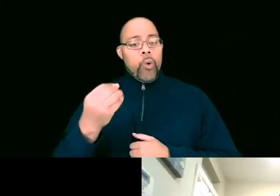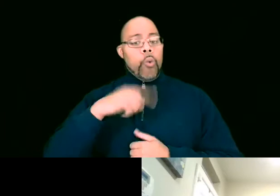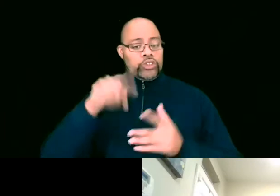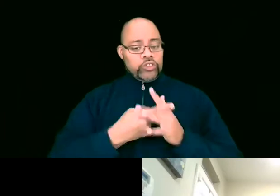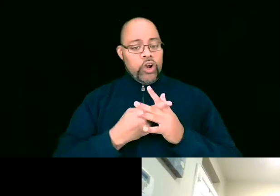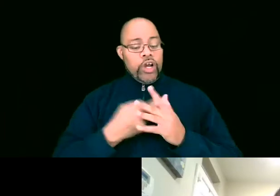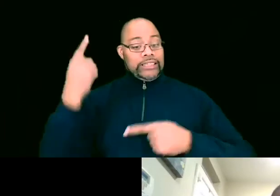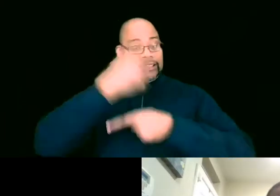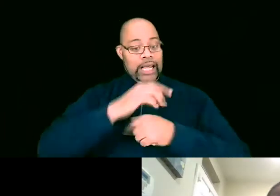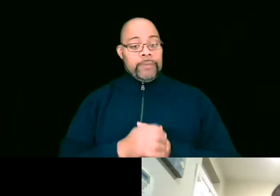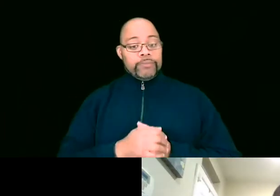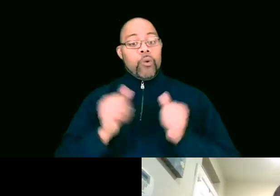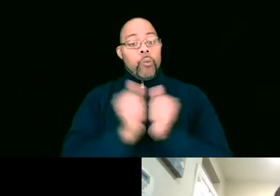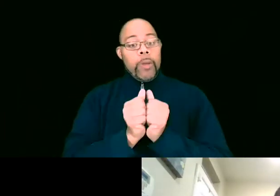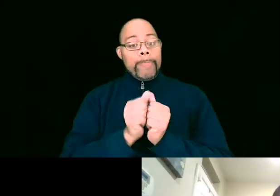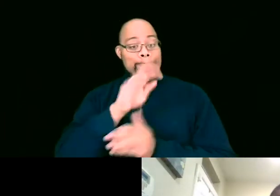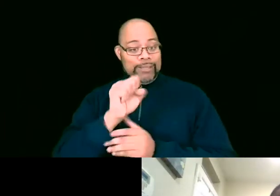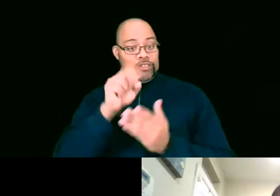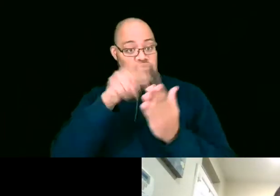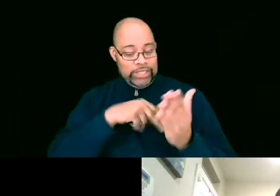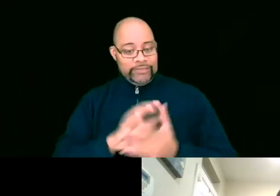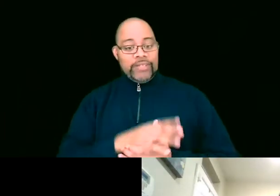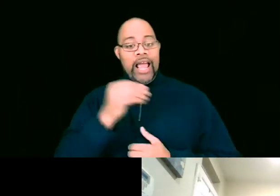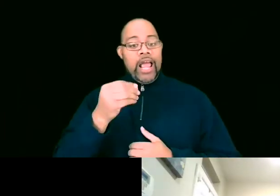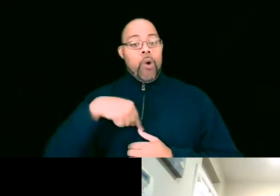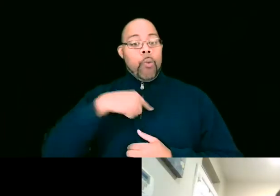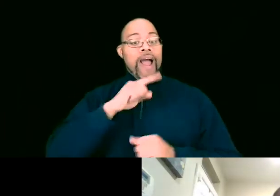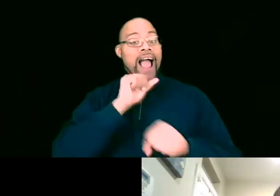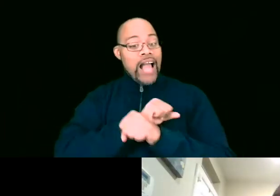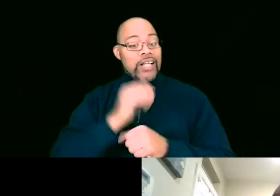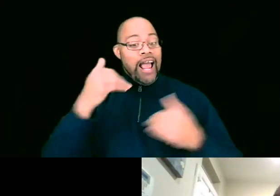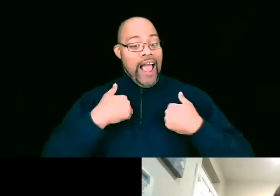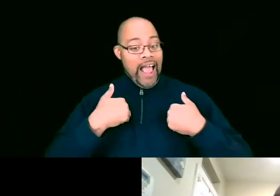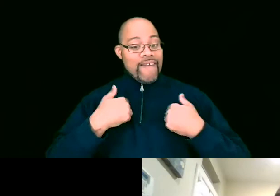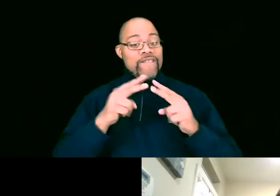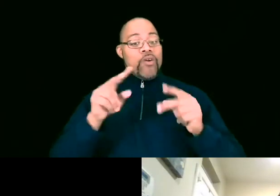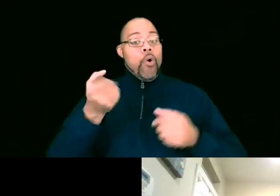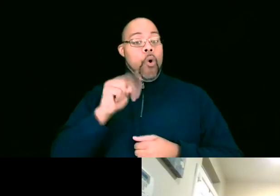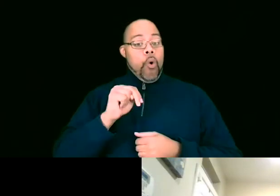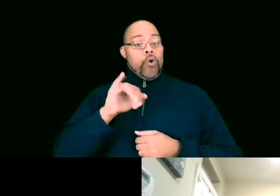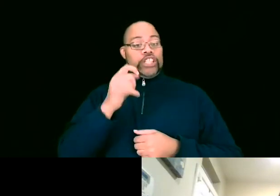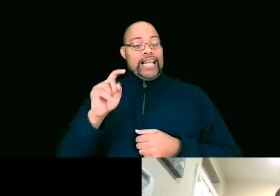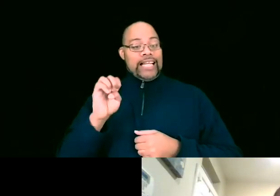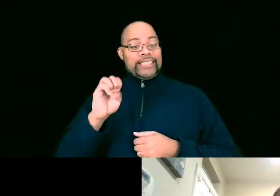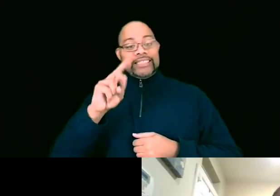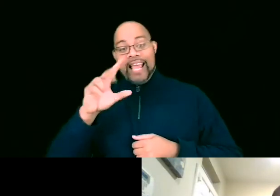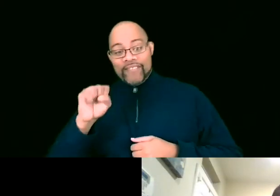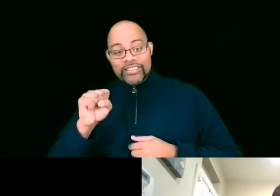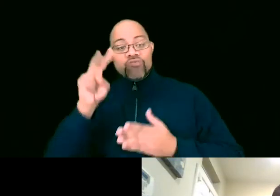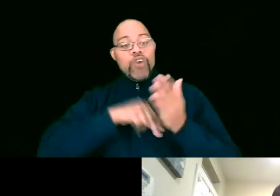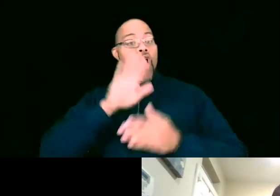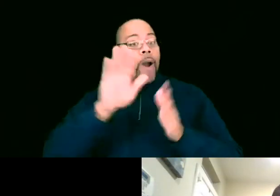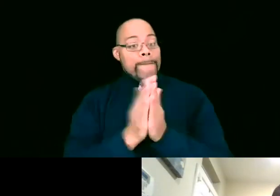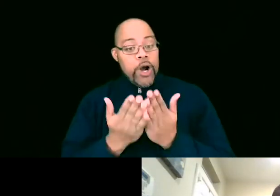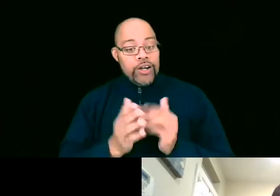our day with BIMS Reads, and we are actually going to have our very own Jeanette Davis read her